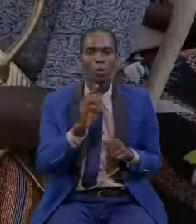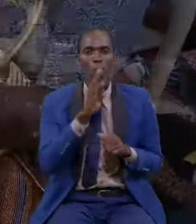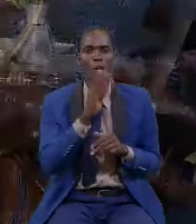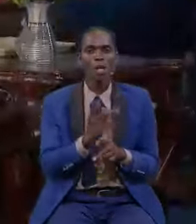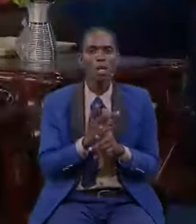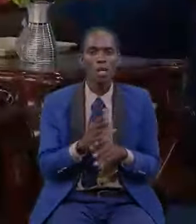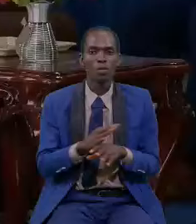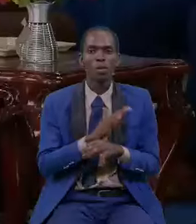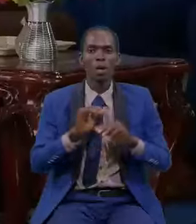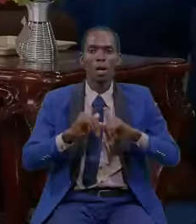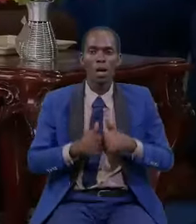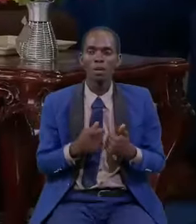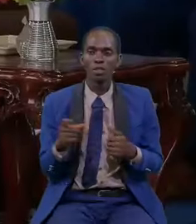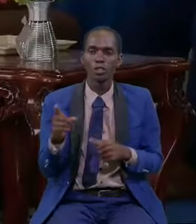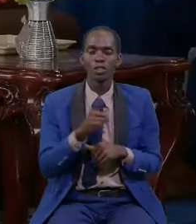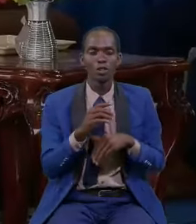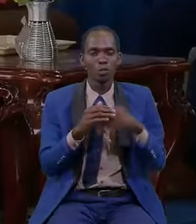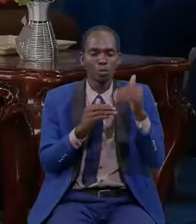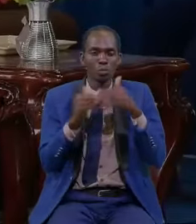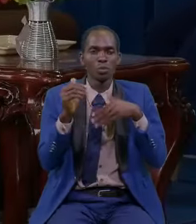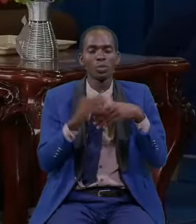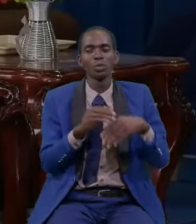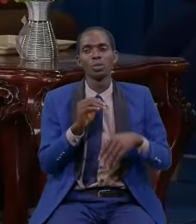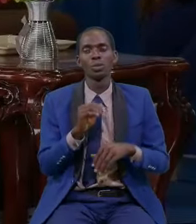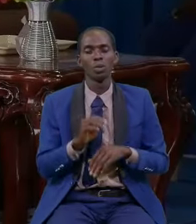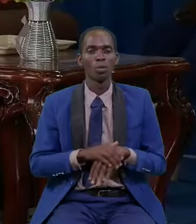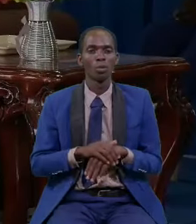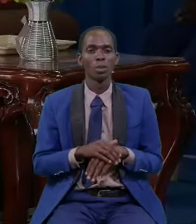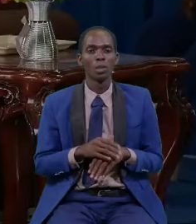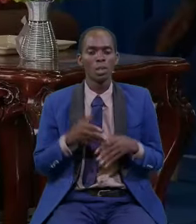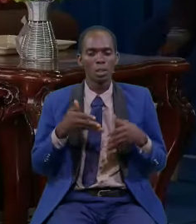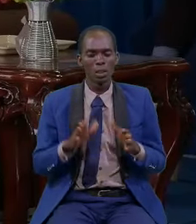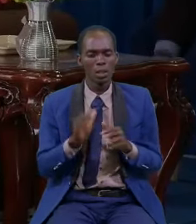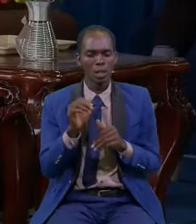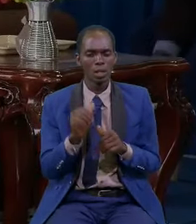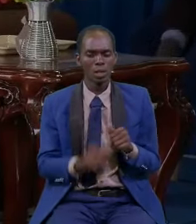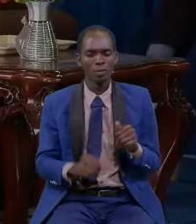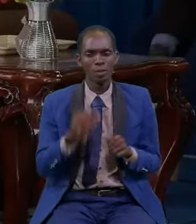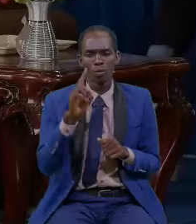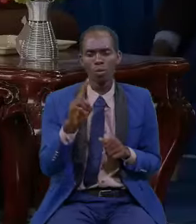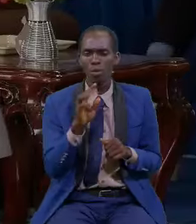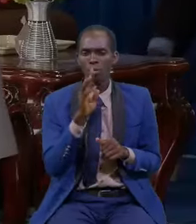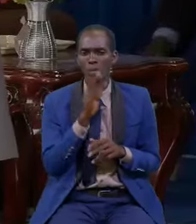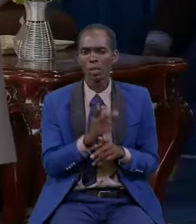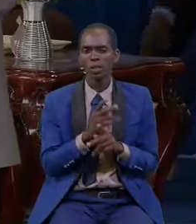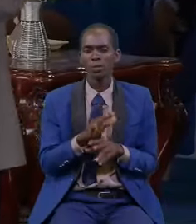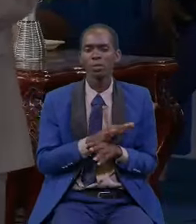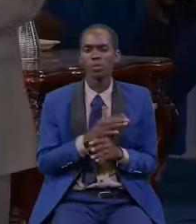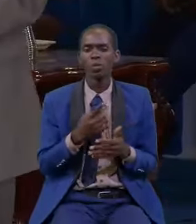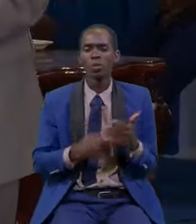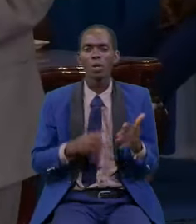buildeth thereon. When you say, let every man take heed, what does that mean? Let